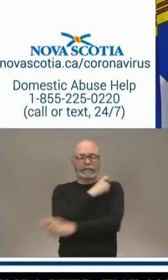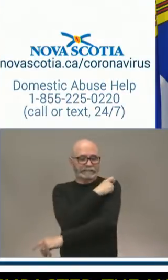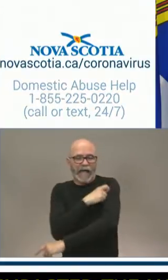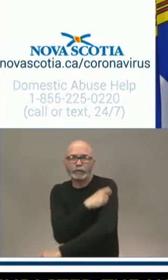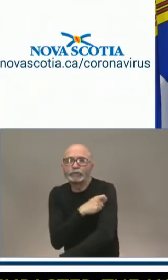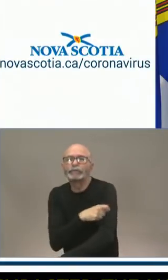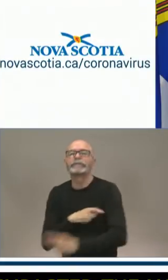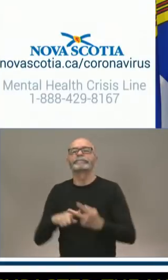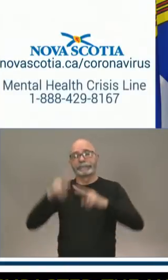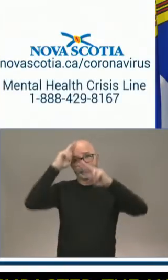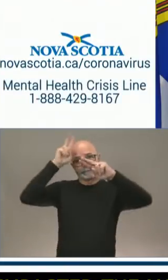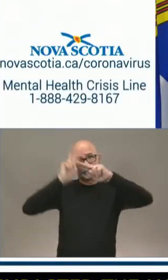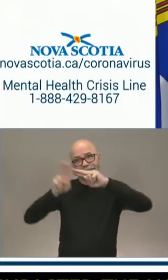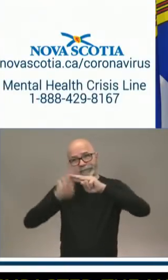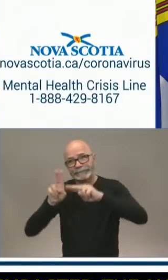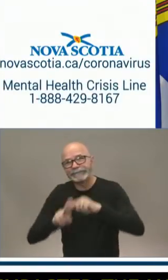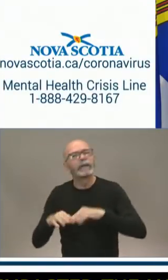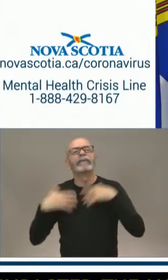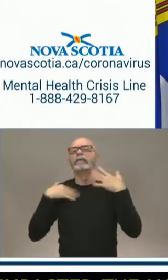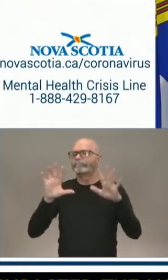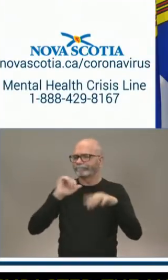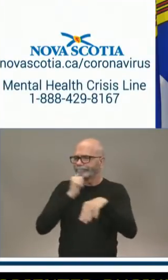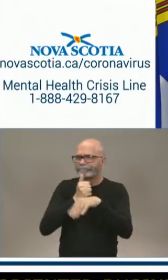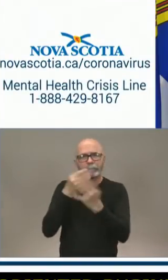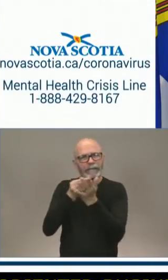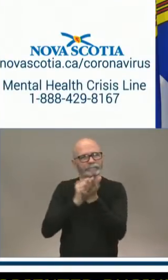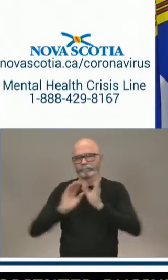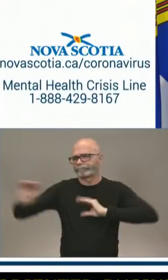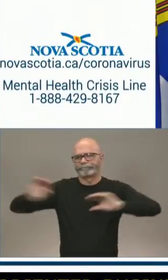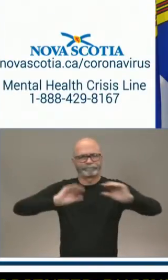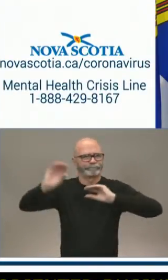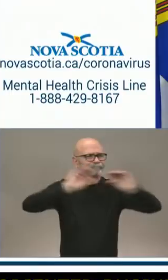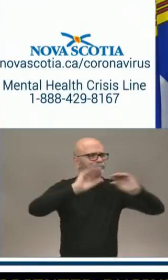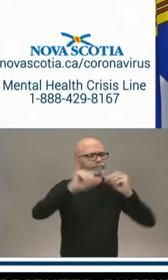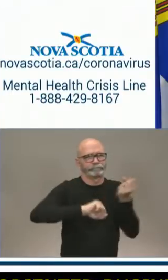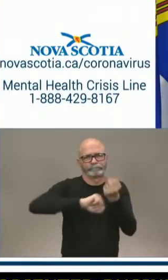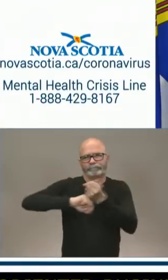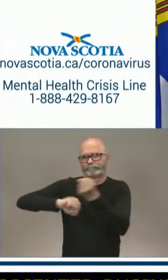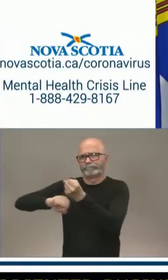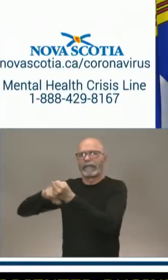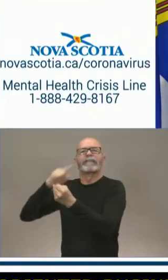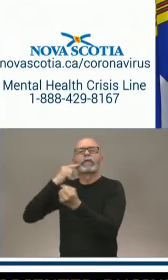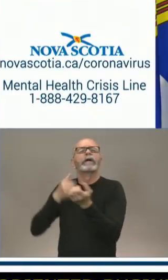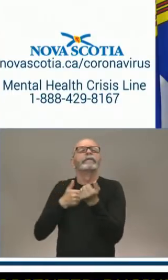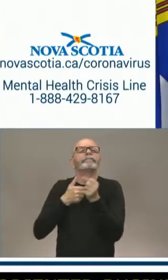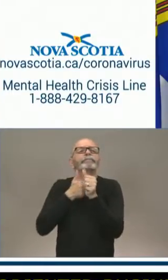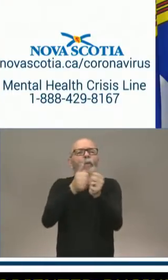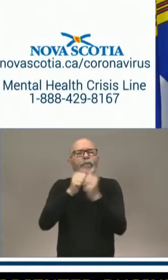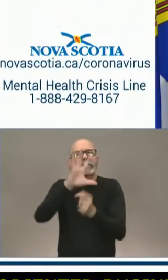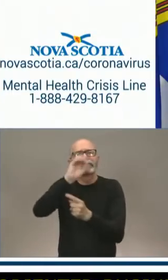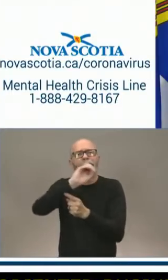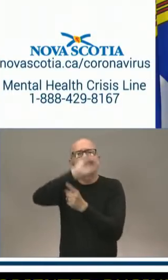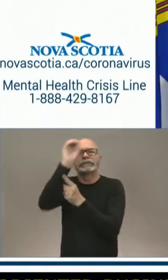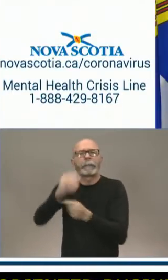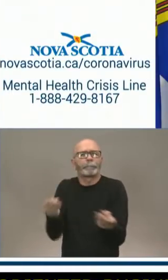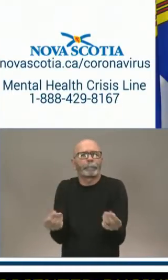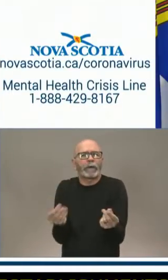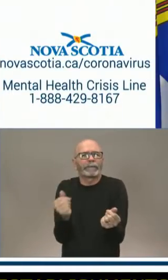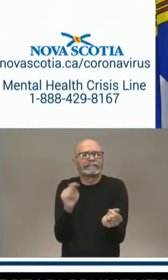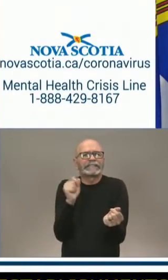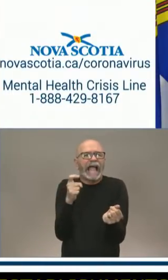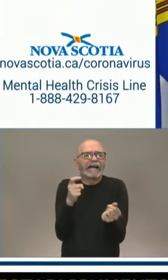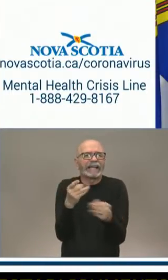etc. So we've rebated 50% of the property tax over the last 6 months. That's cash in their